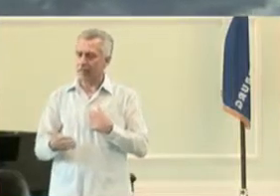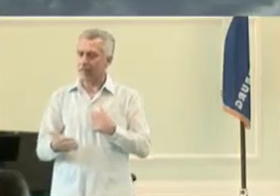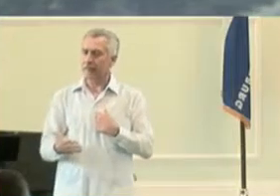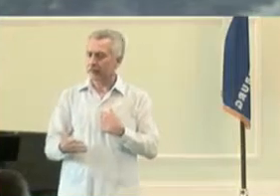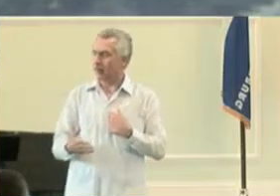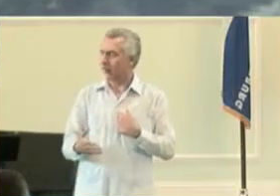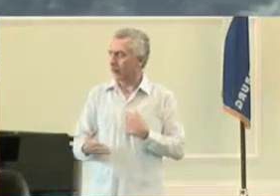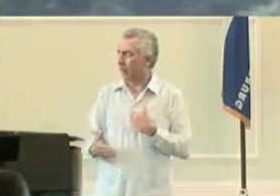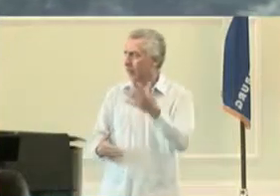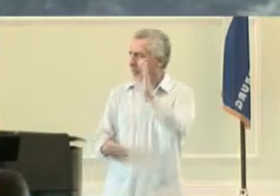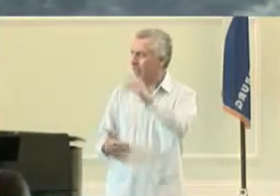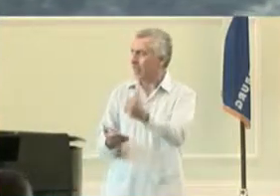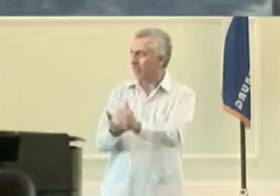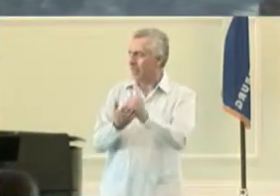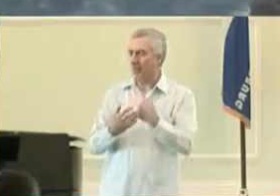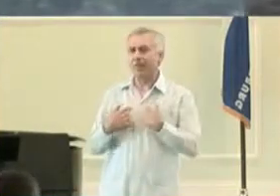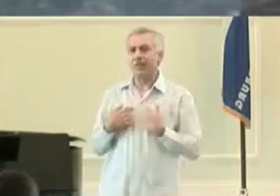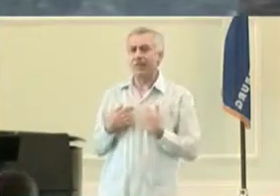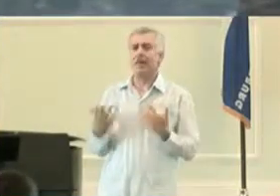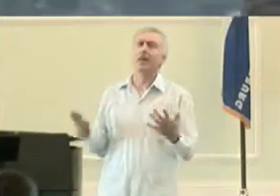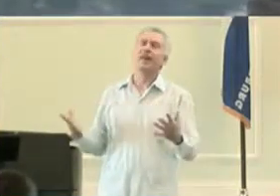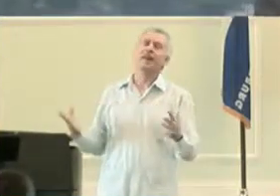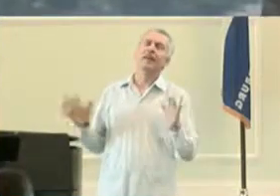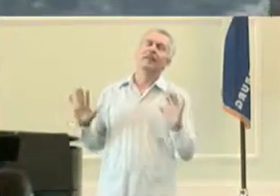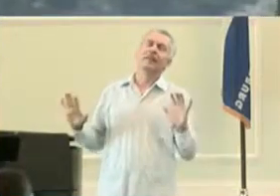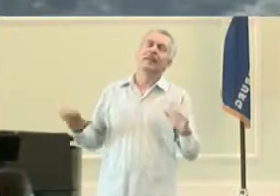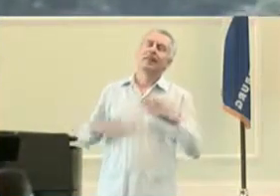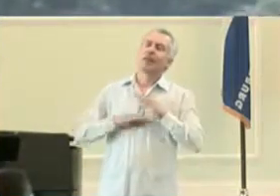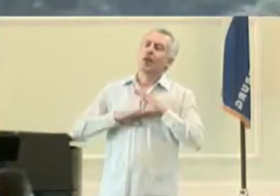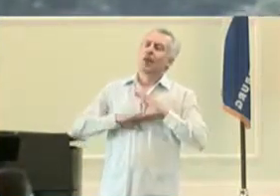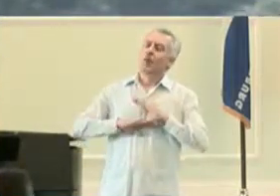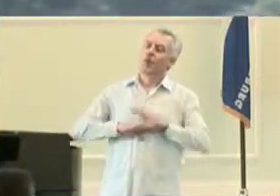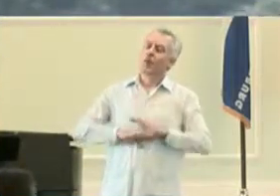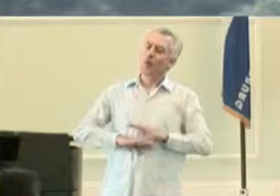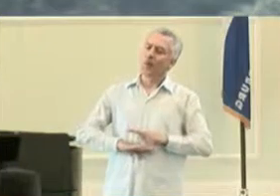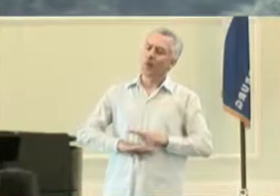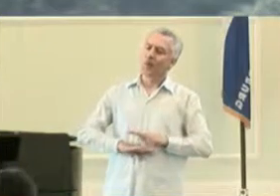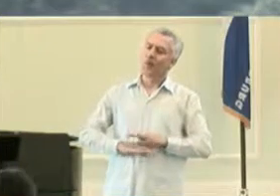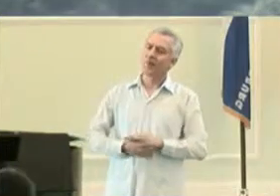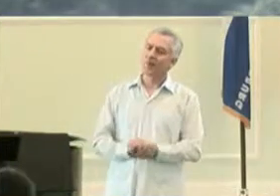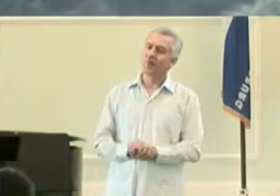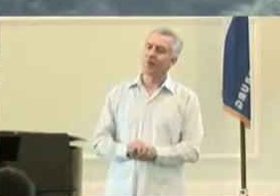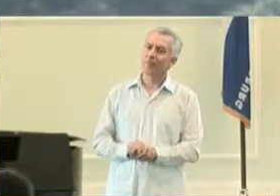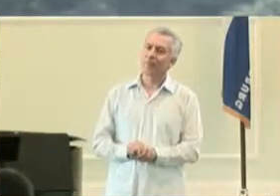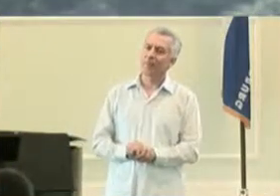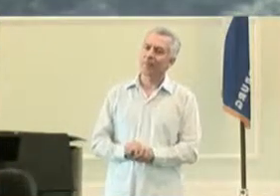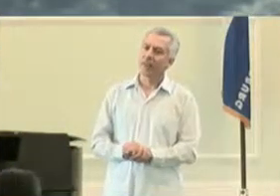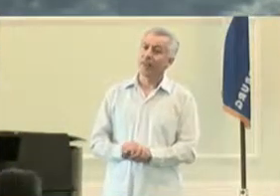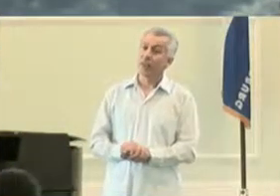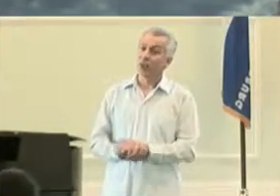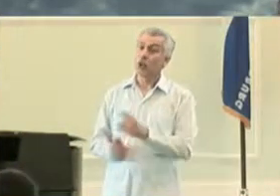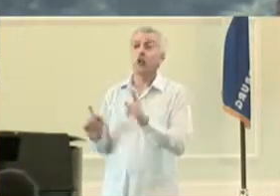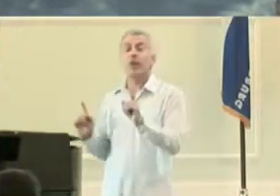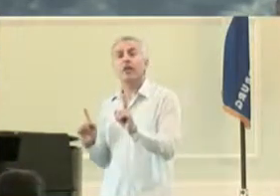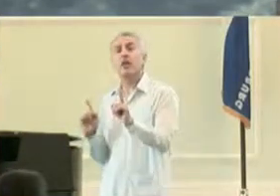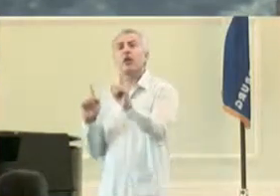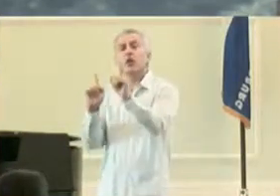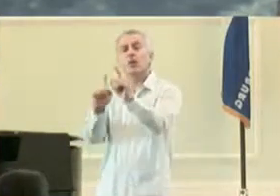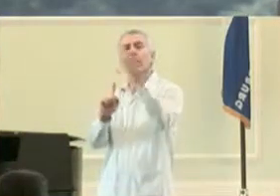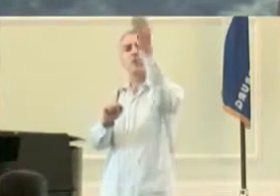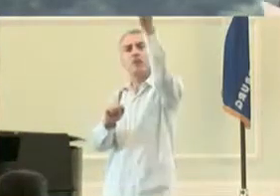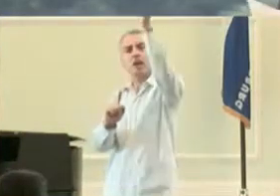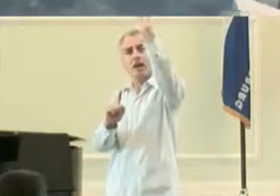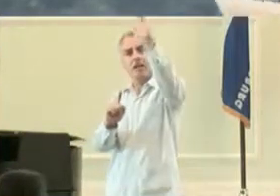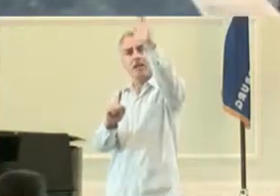is going to help me. So when we go up to God, we will hear him